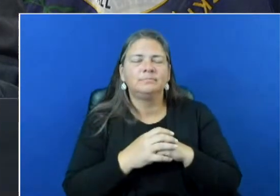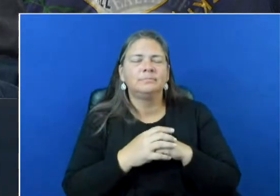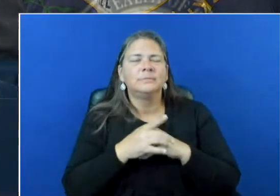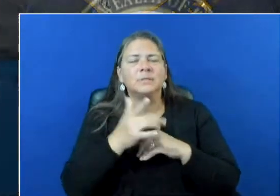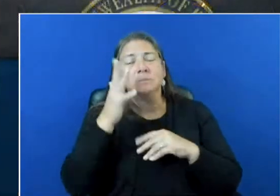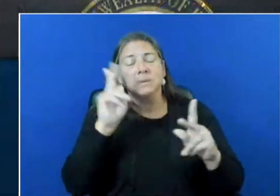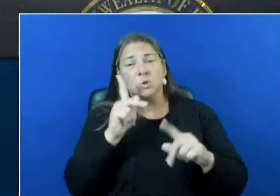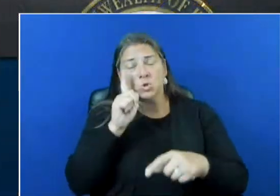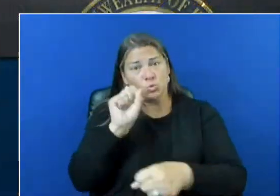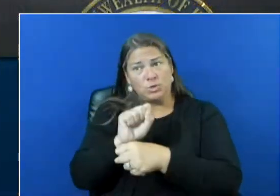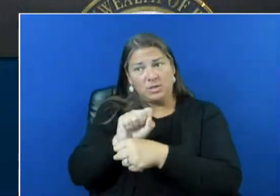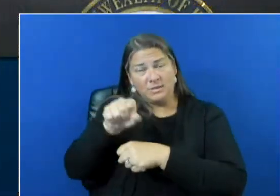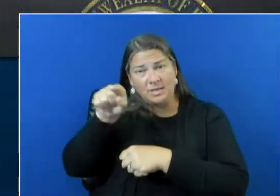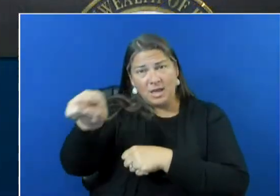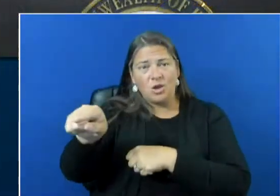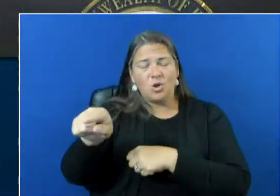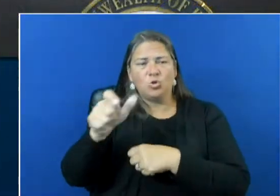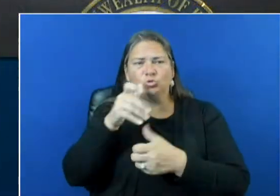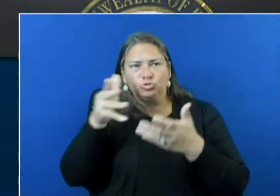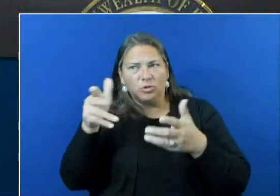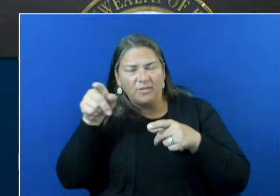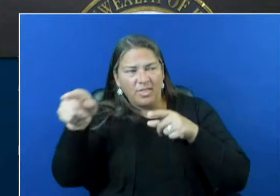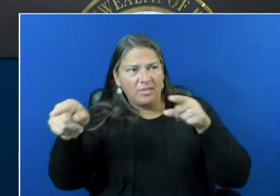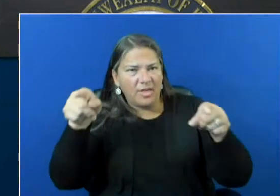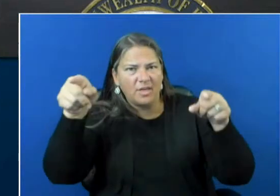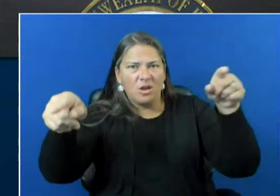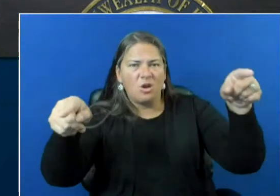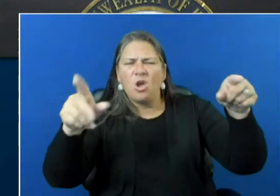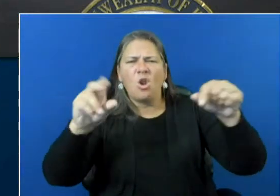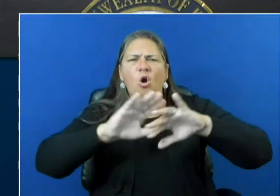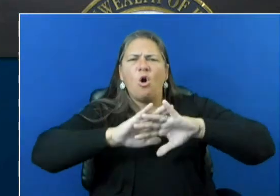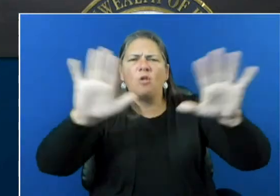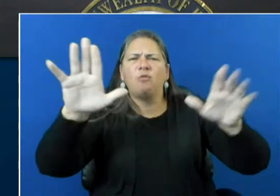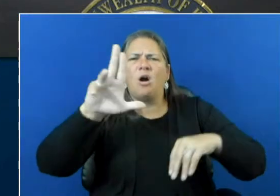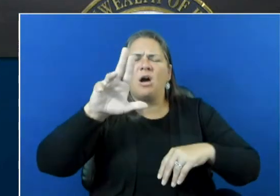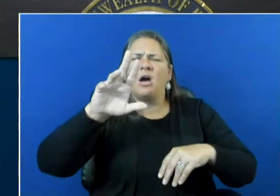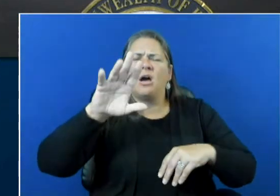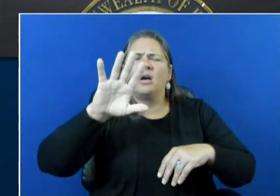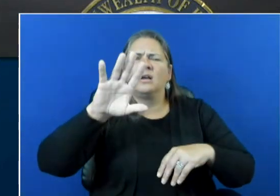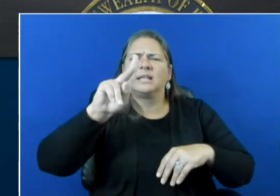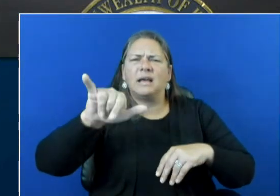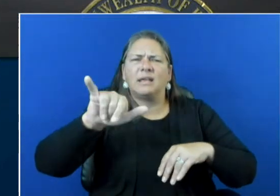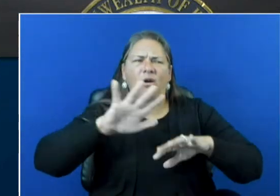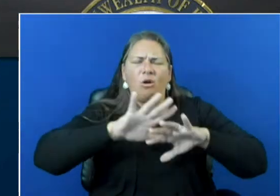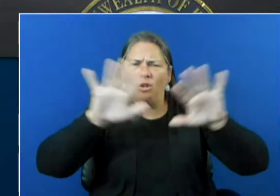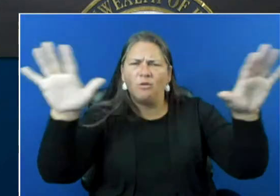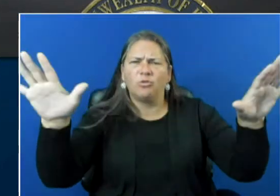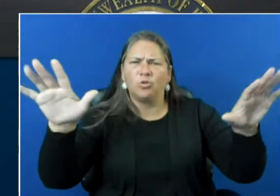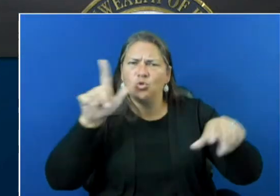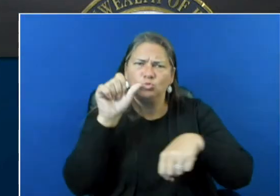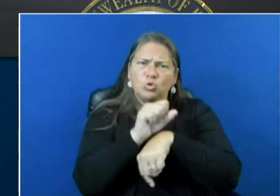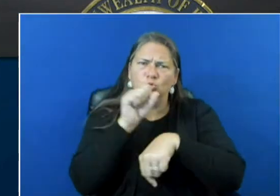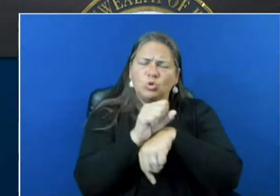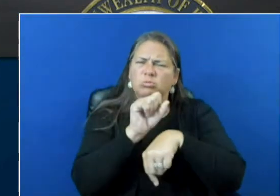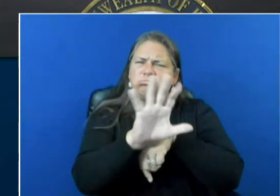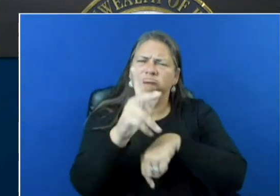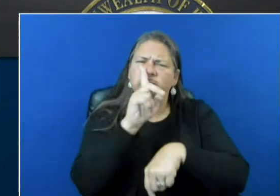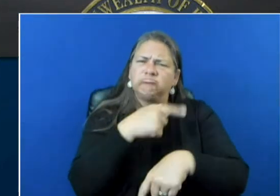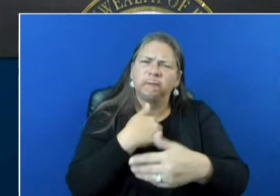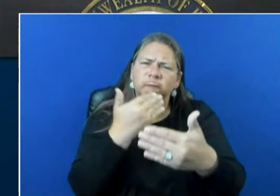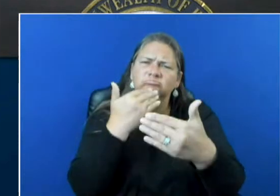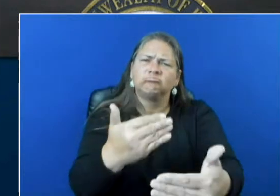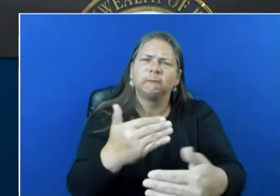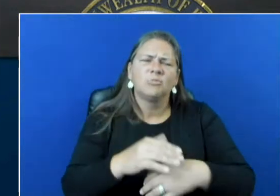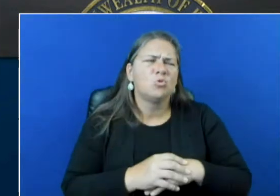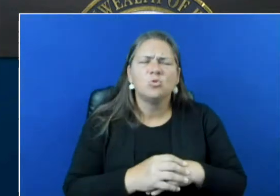in the congregate care facilities all across the Commonwealth, the first thing I want to say is thank you. You have done